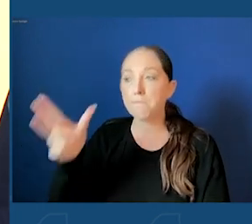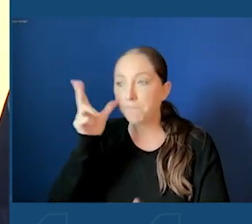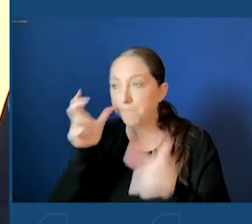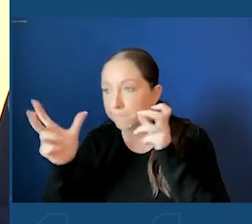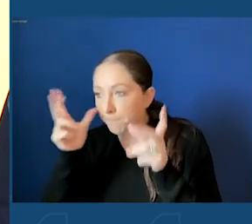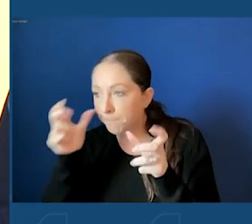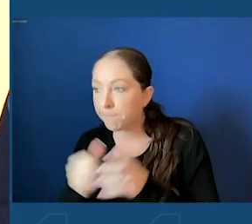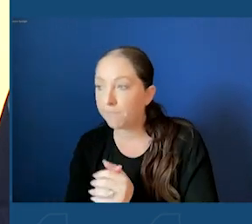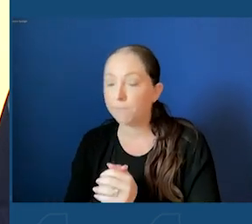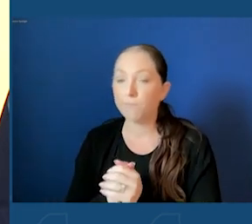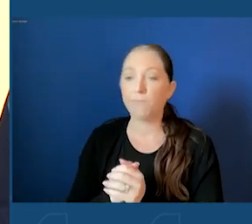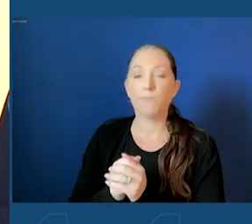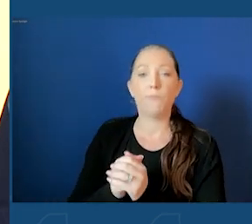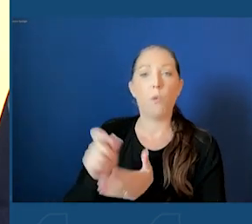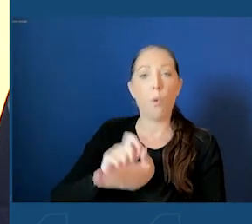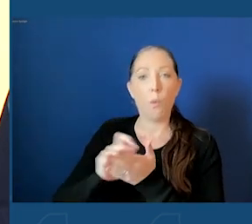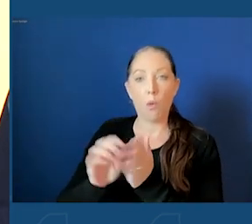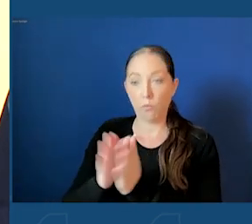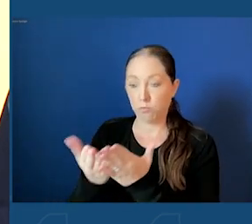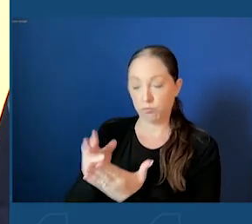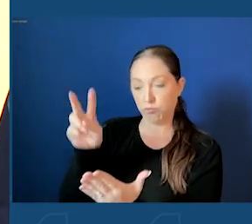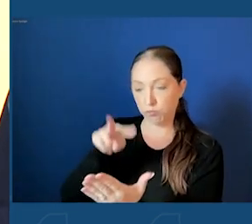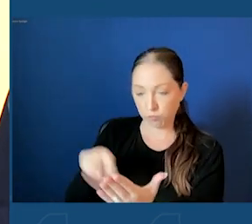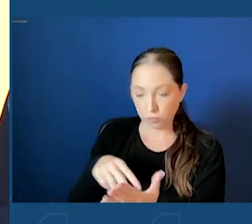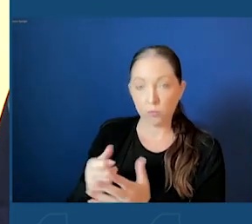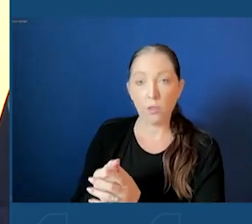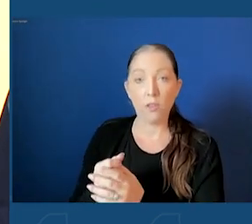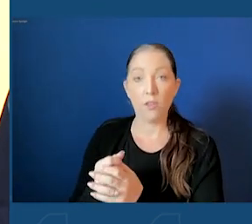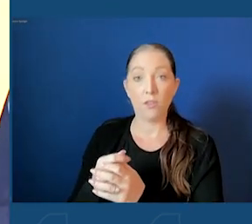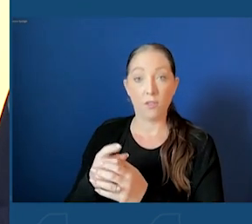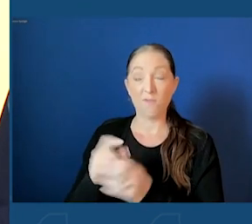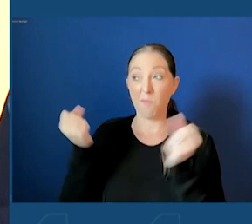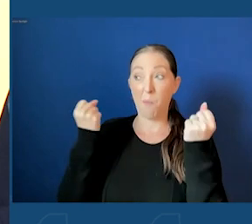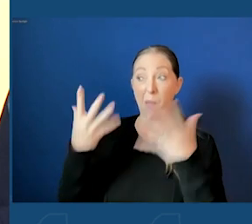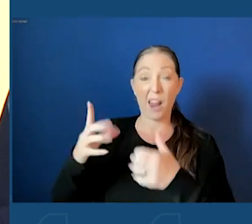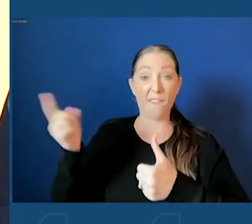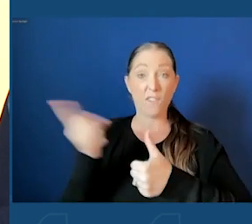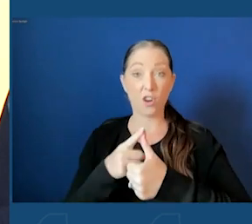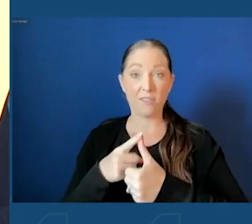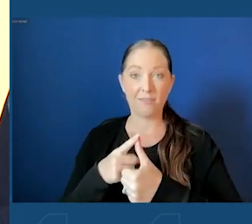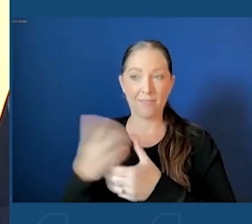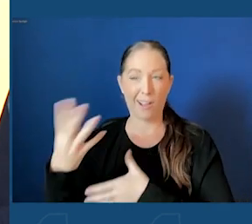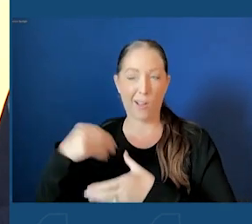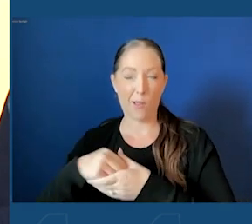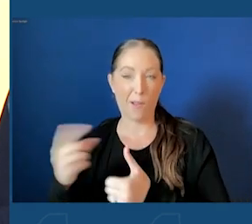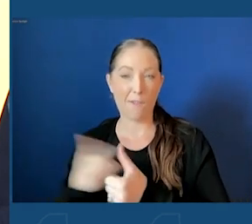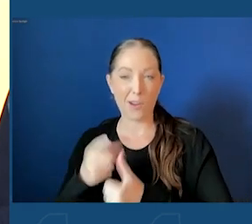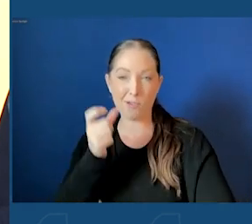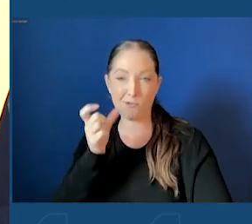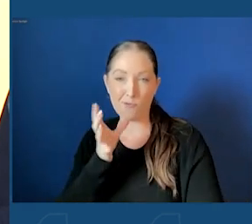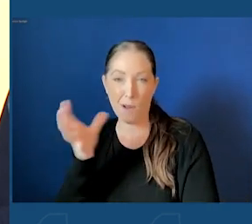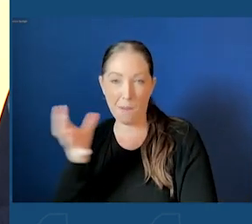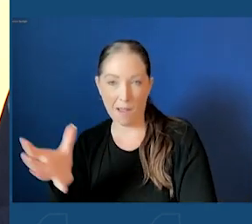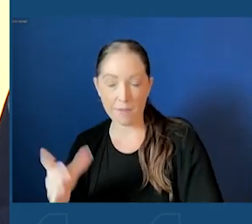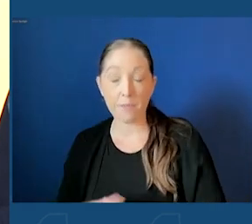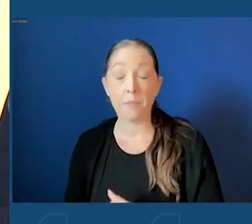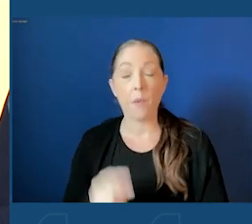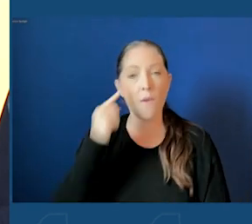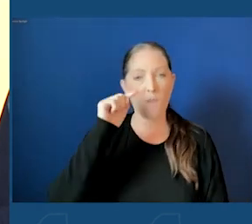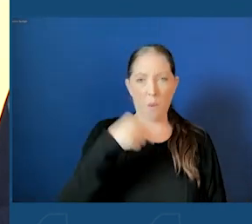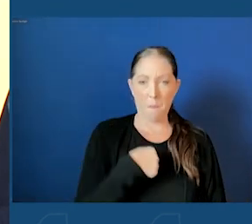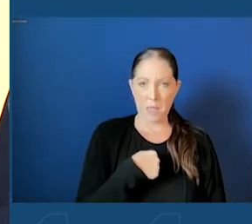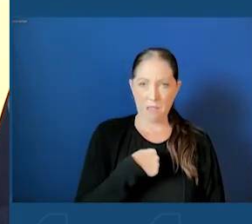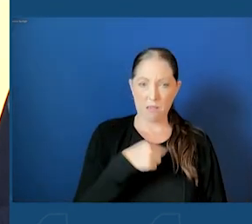of firsts, and you heard them today, including that first grandmother. But for me, more important than that